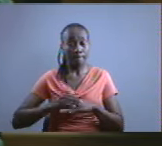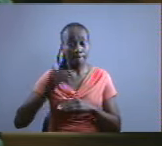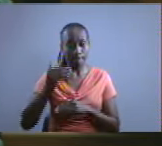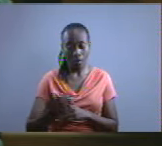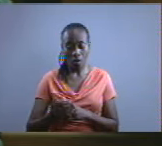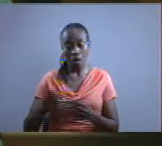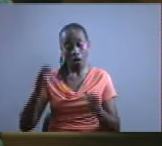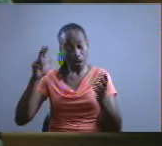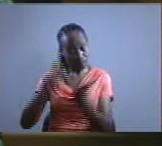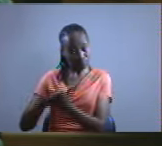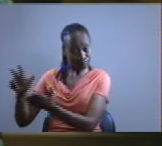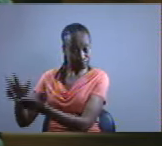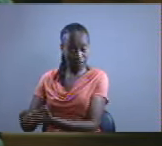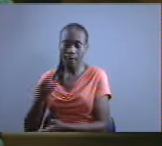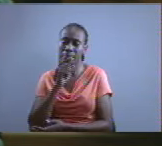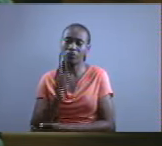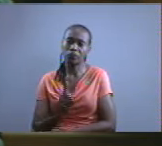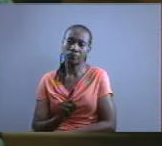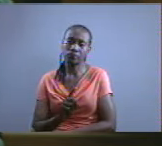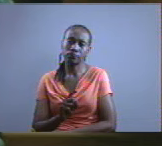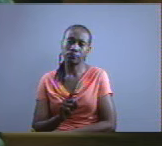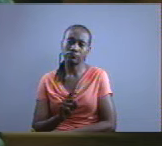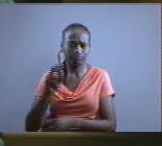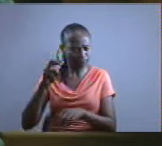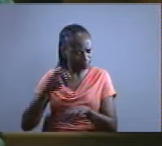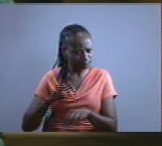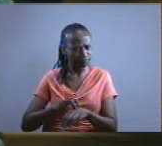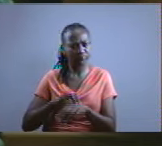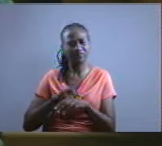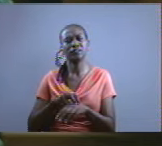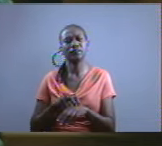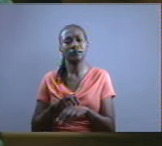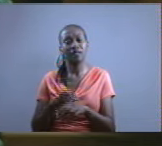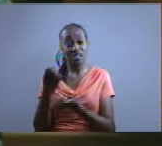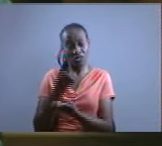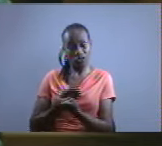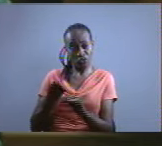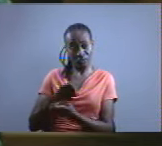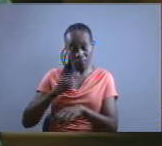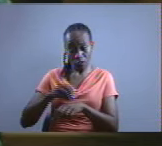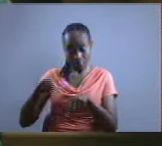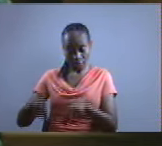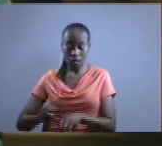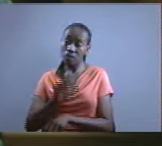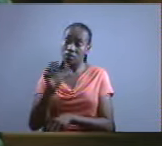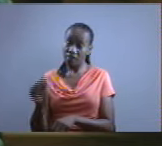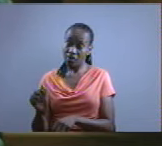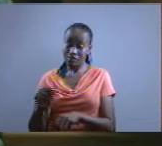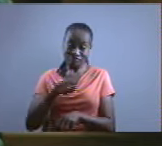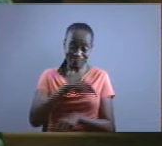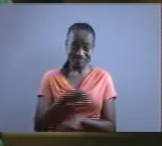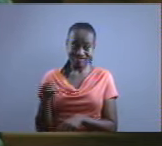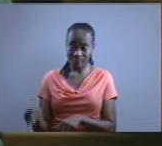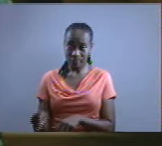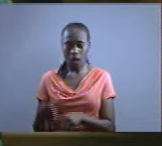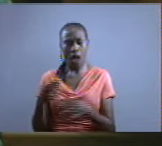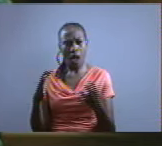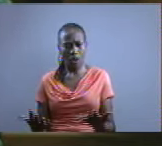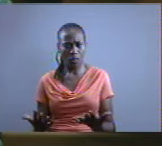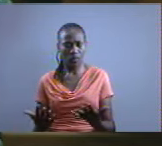two agreements has demonstrated the need to unlock the economic potential between the two countries